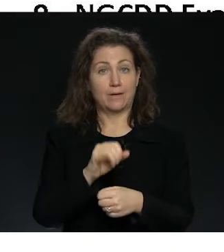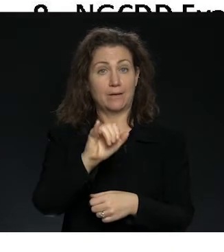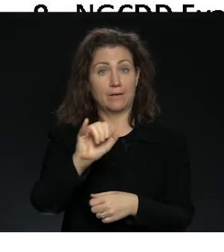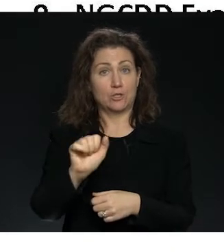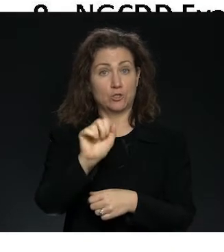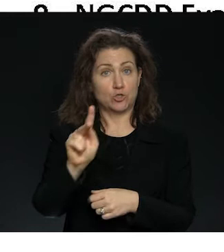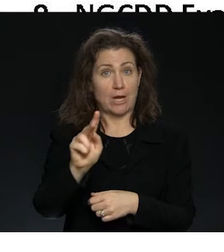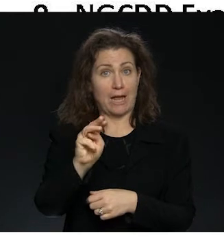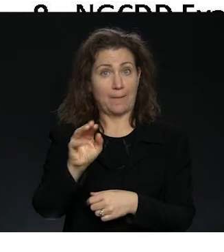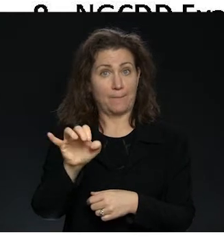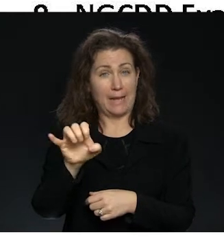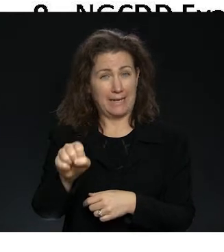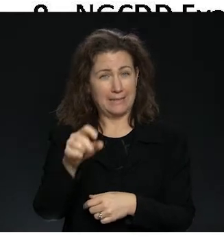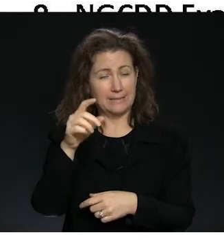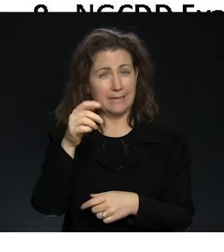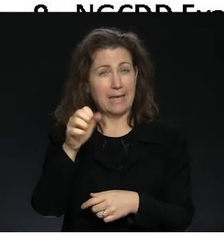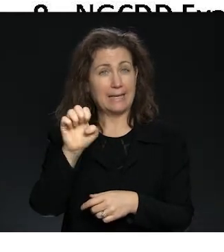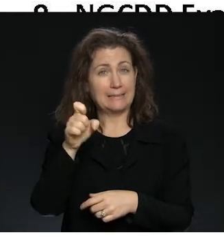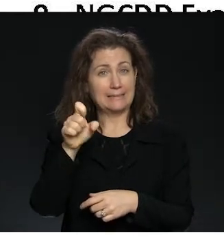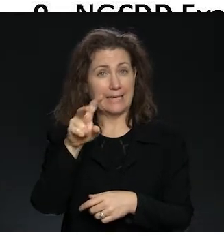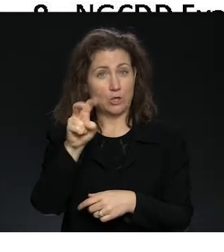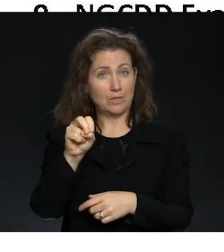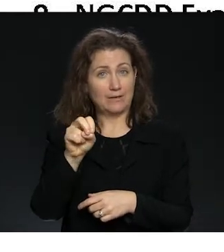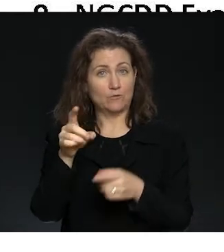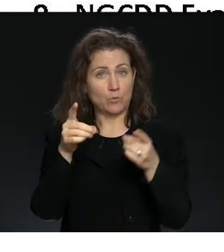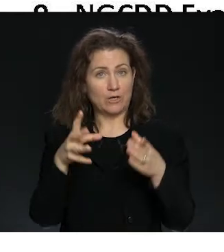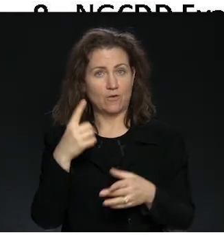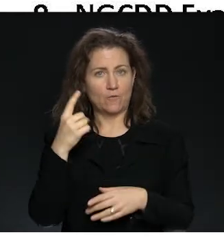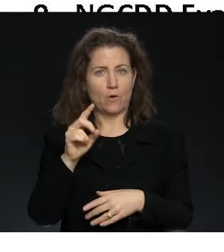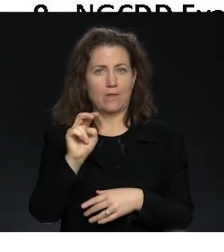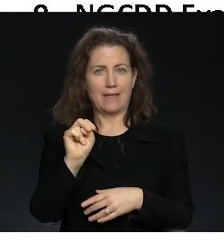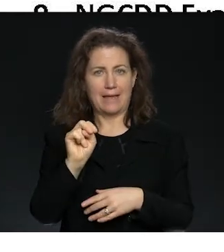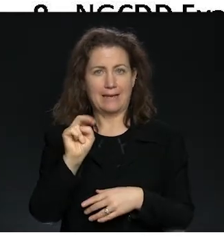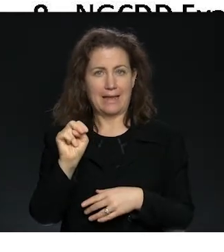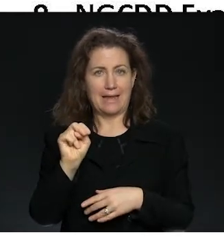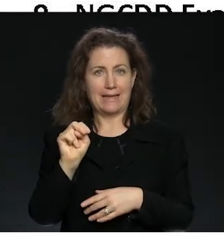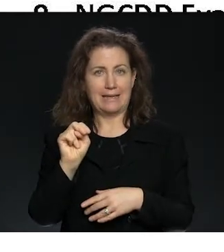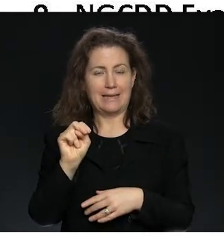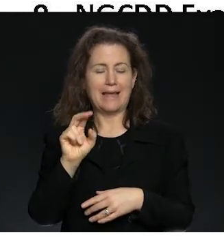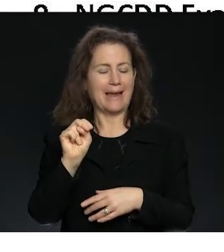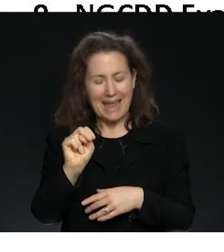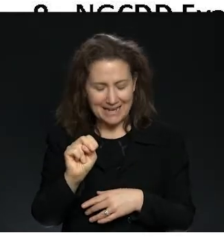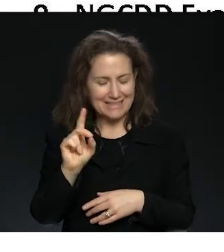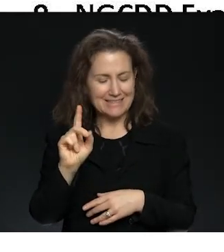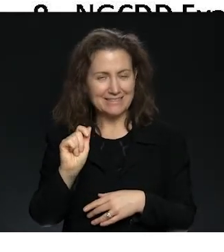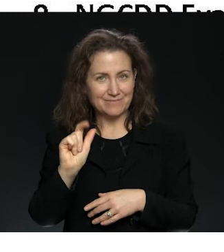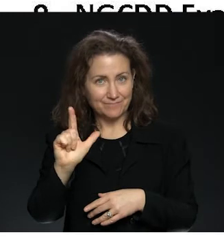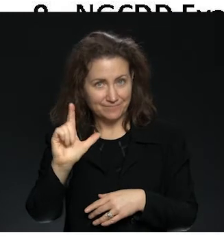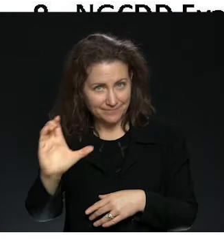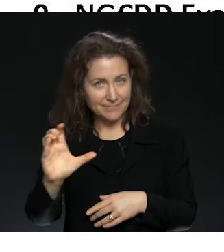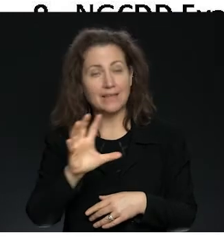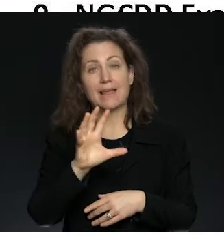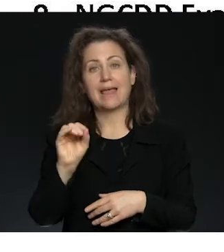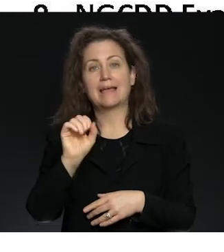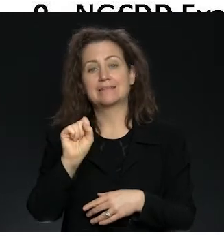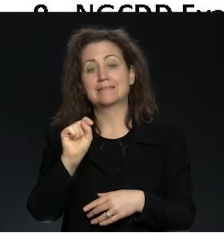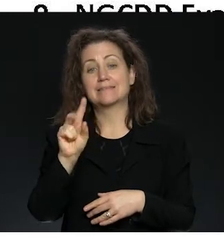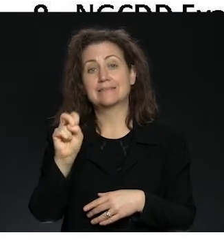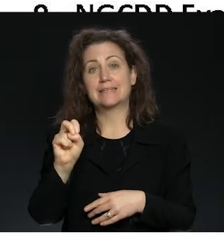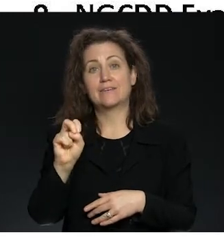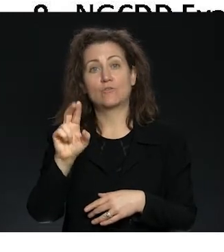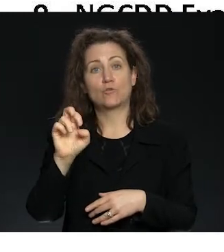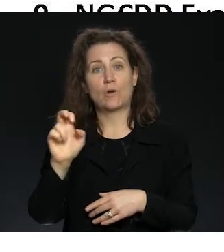Director of Nevada Disability Advocacy and Law Center, and Steve Rock, the Executive Director of the Nevada Center for Excellence